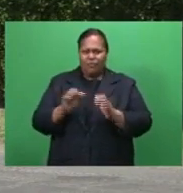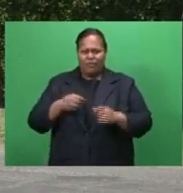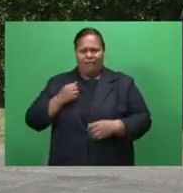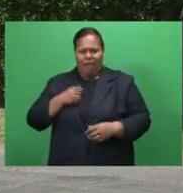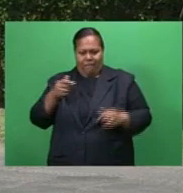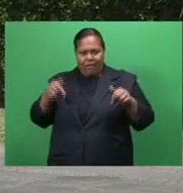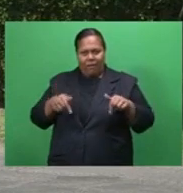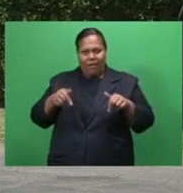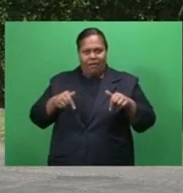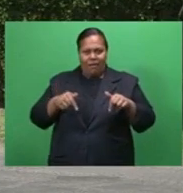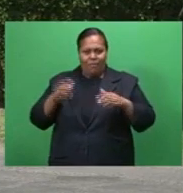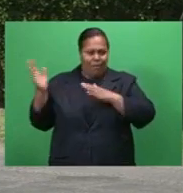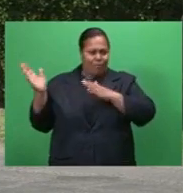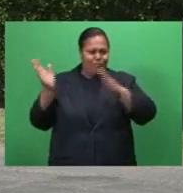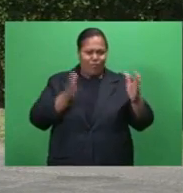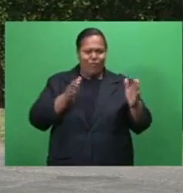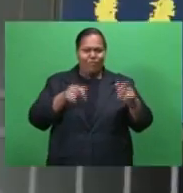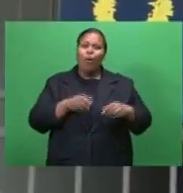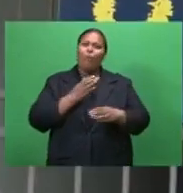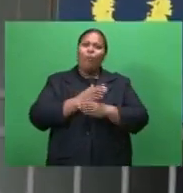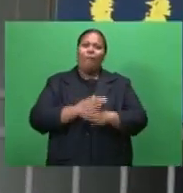without any work,